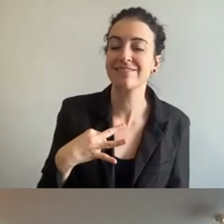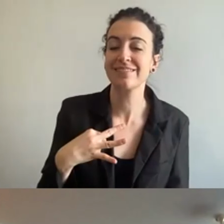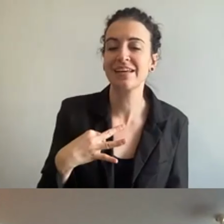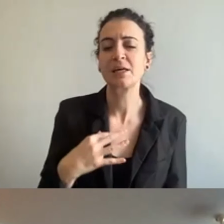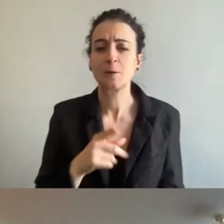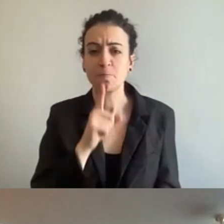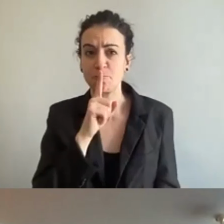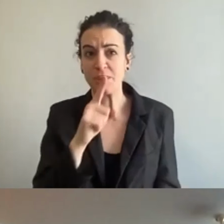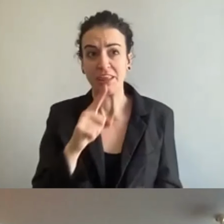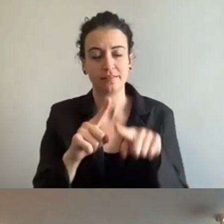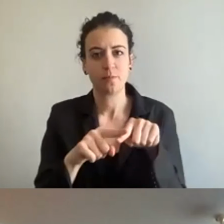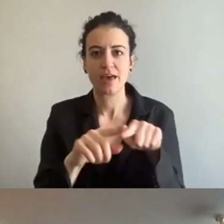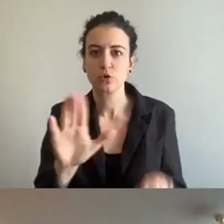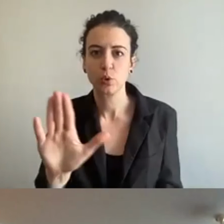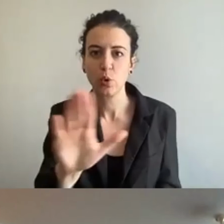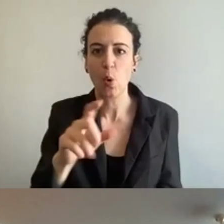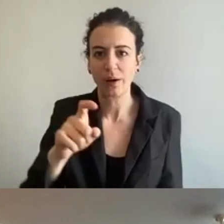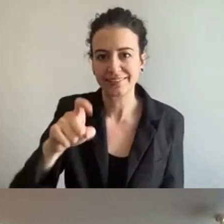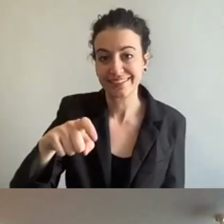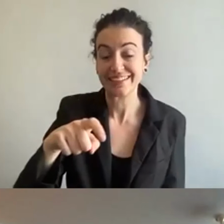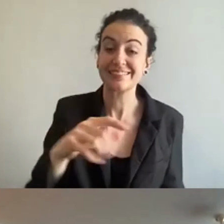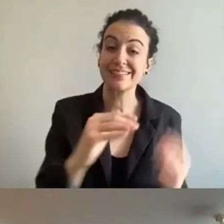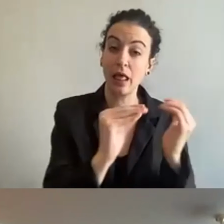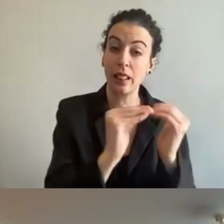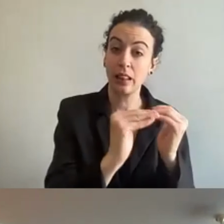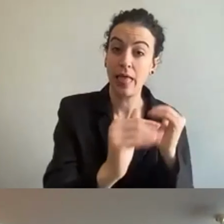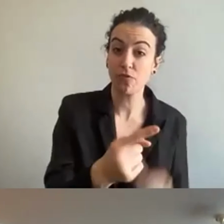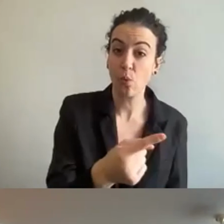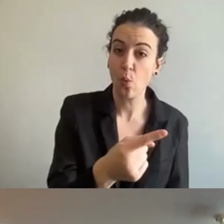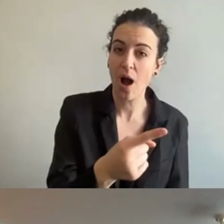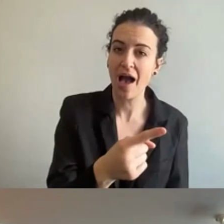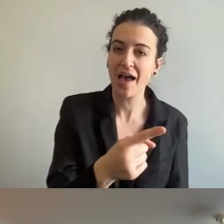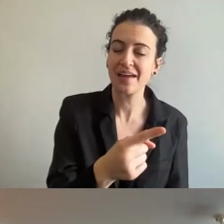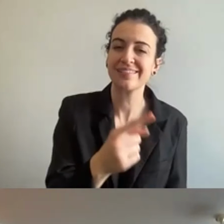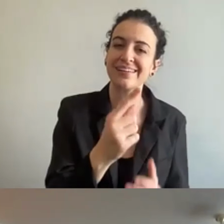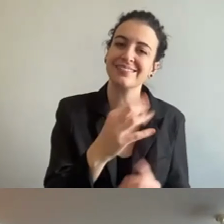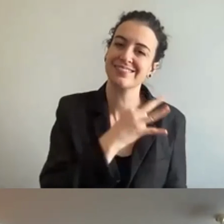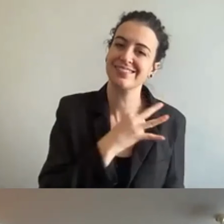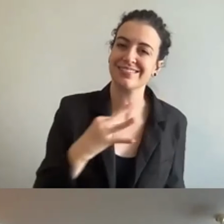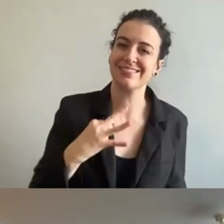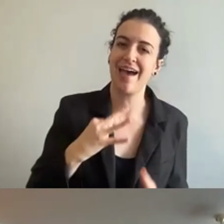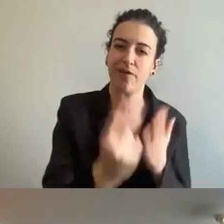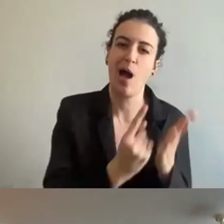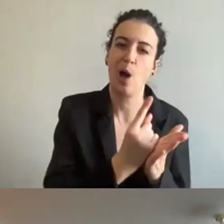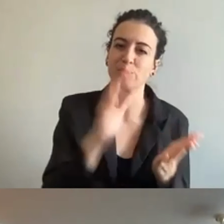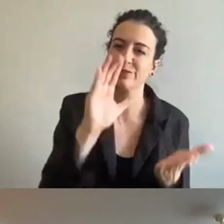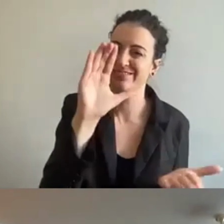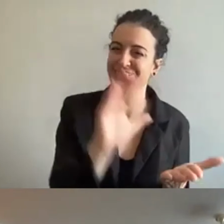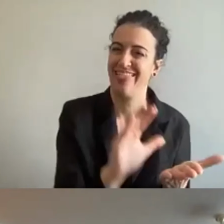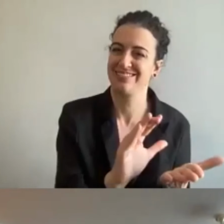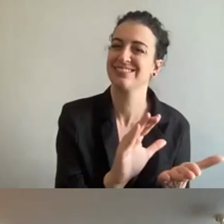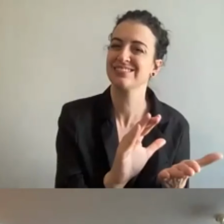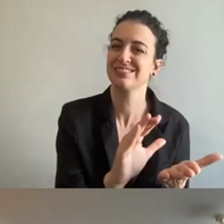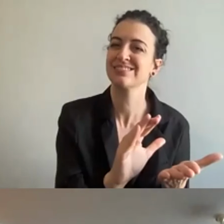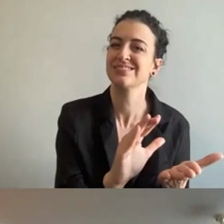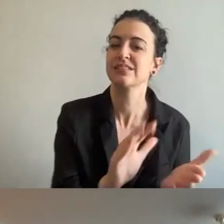The level 1, you get less staff. All right. Very good. Good yeah, answer.